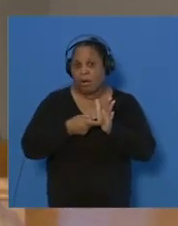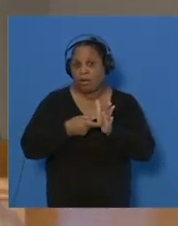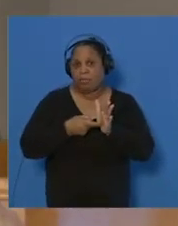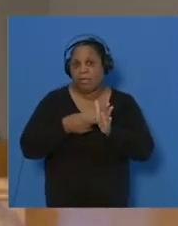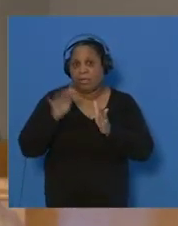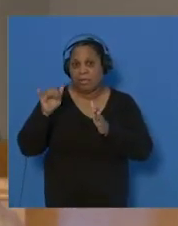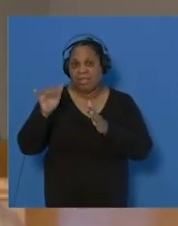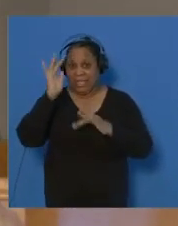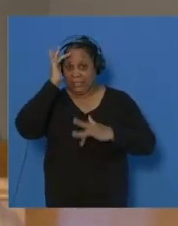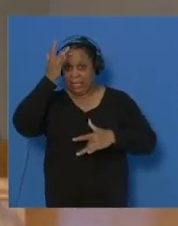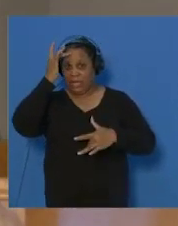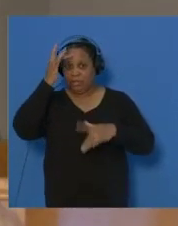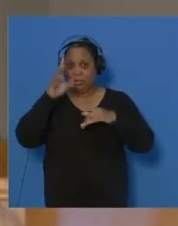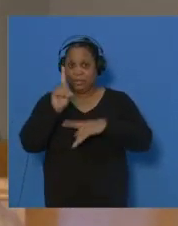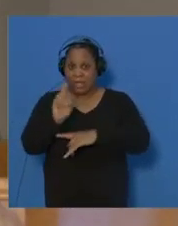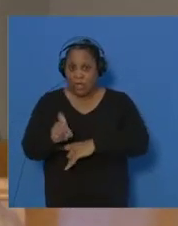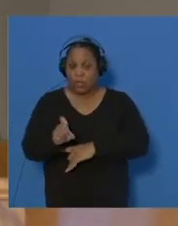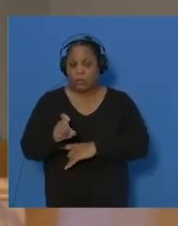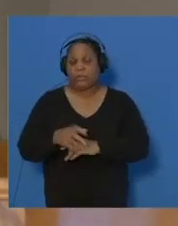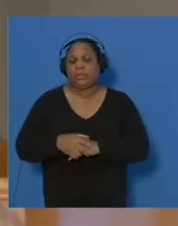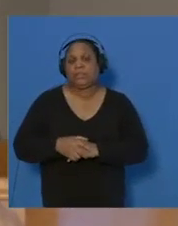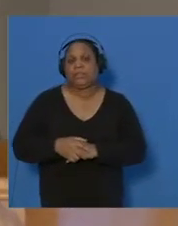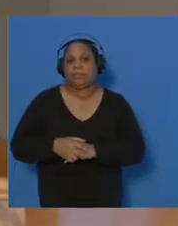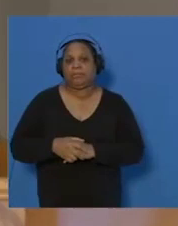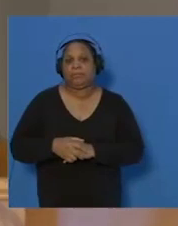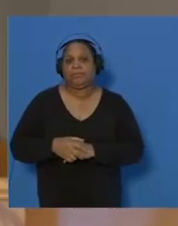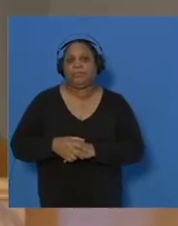particular diagnosis. Thank you. Mm-hmm.